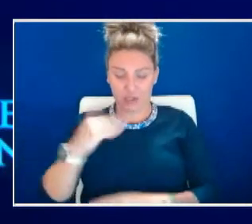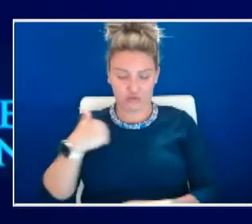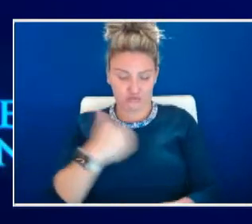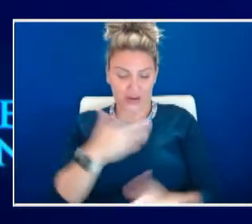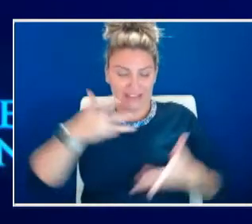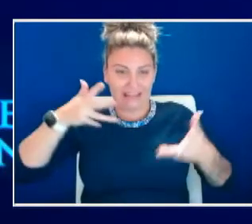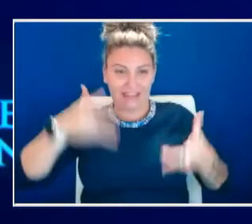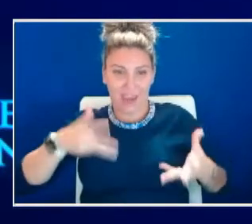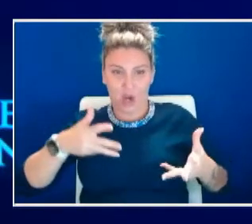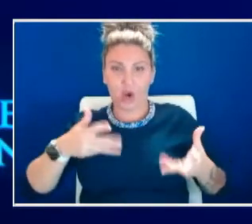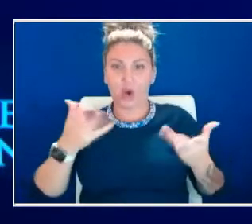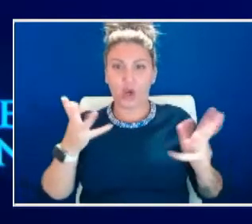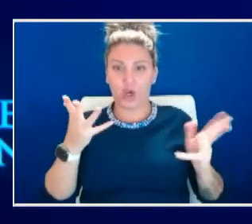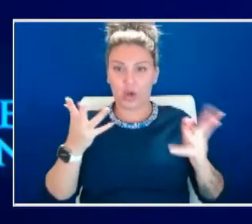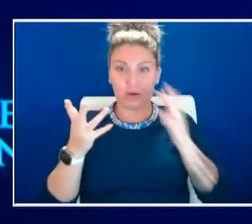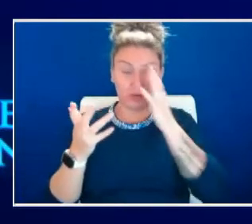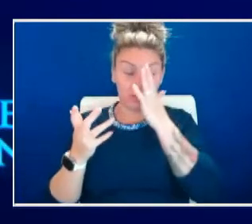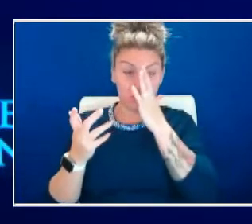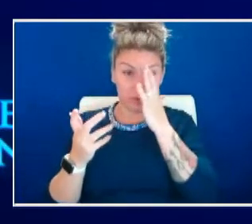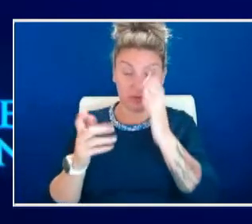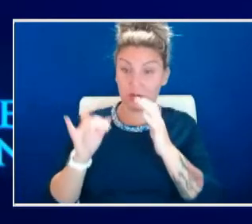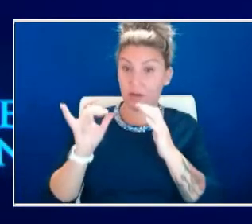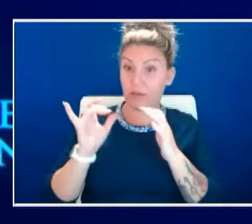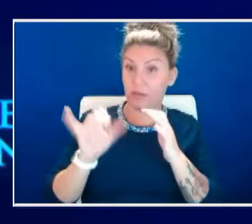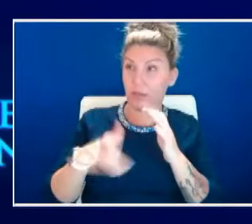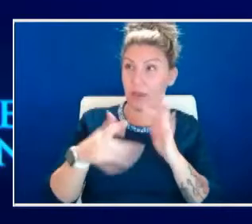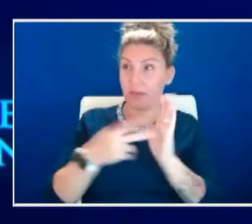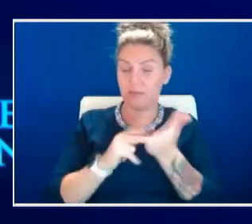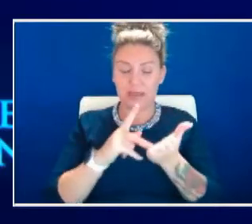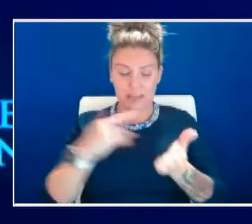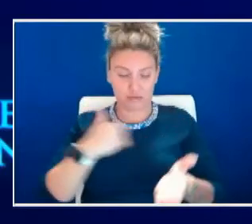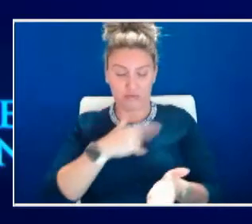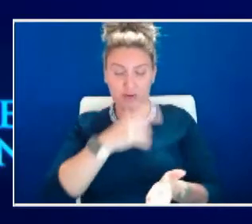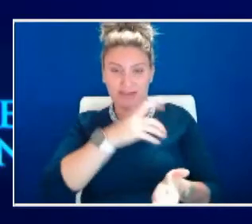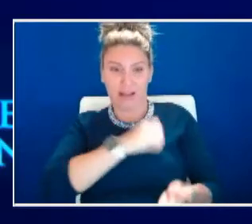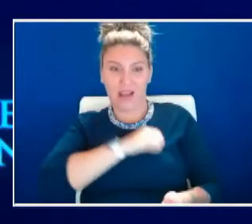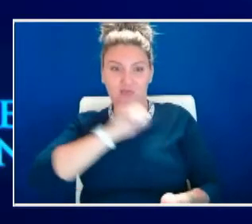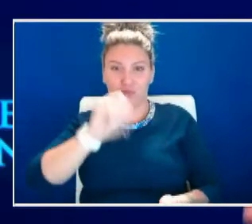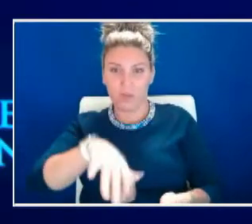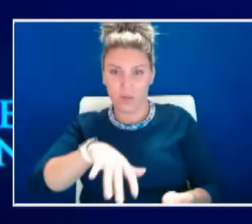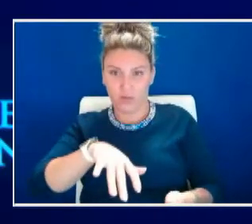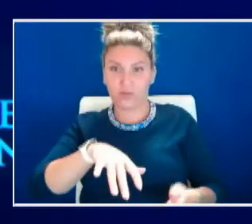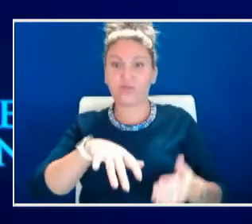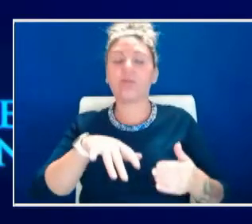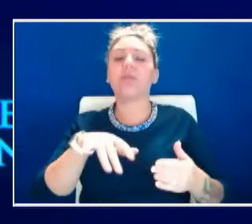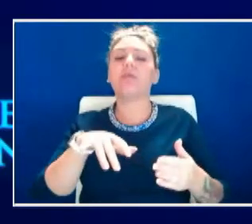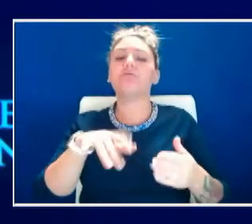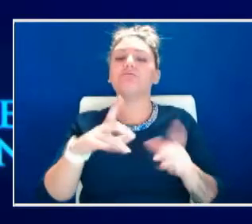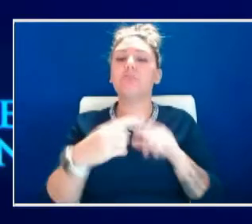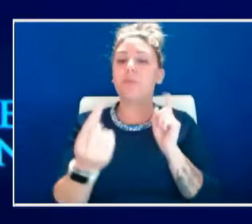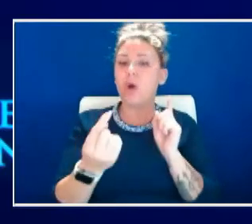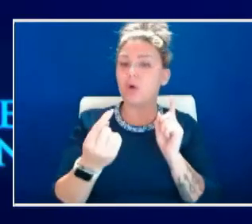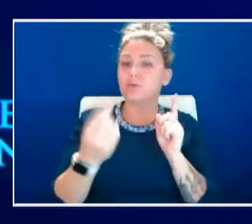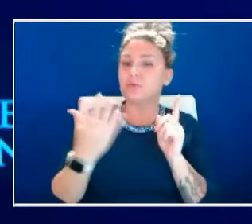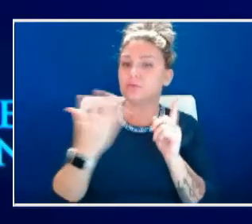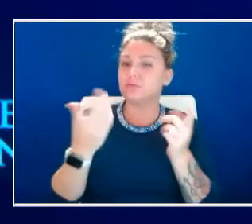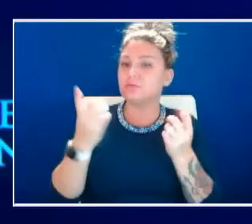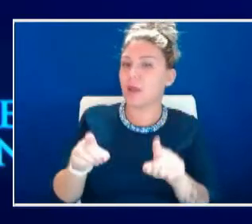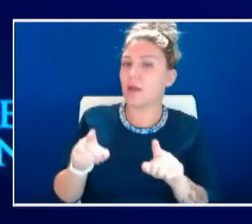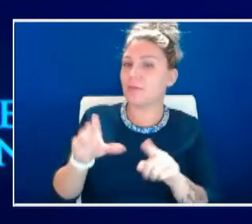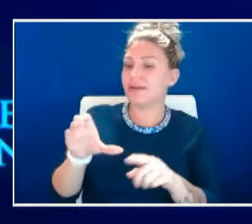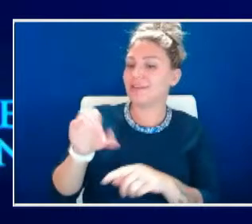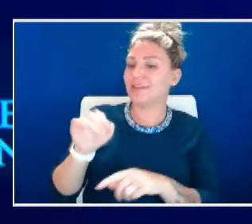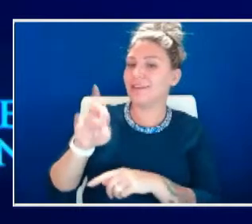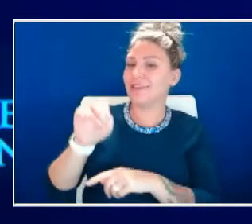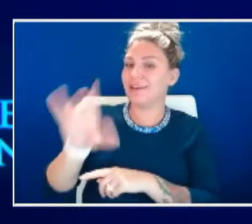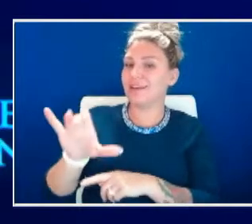So in that sense, the breast isn't being removed, as opposed to, as what happened in Cami's case in a mastectomy for